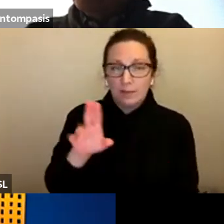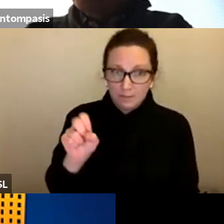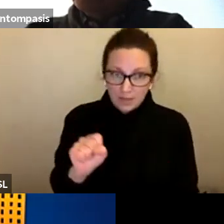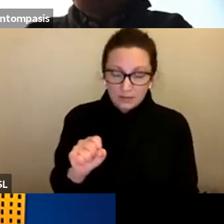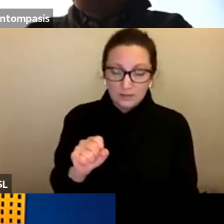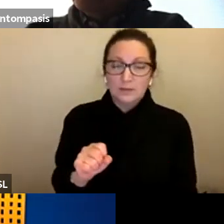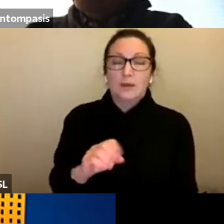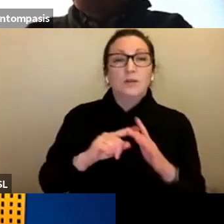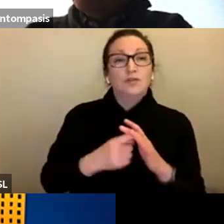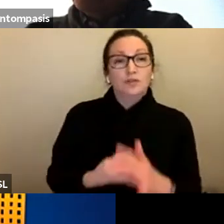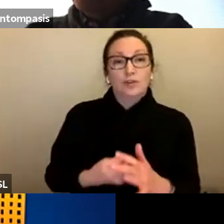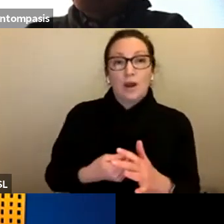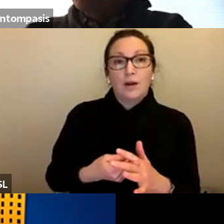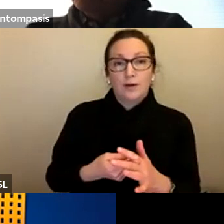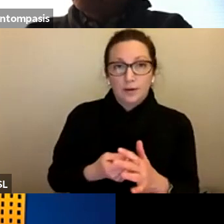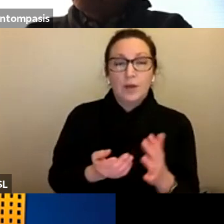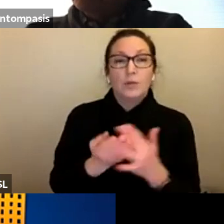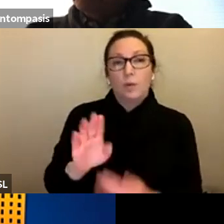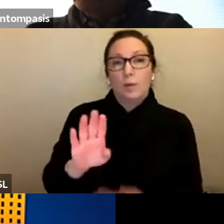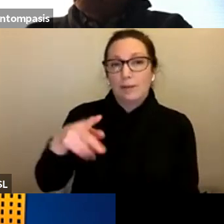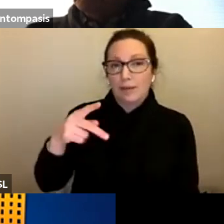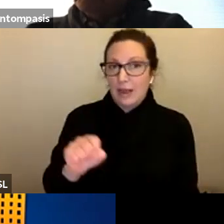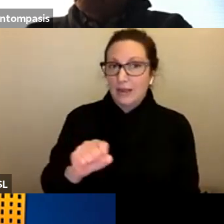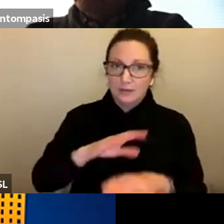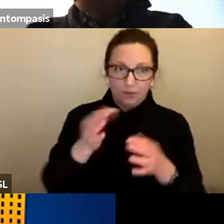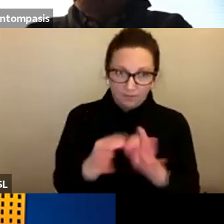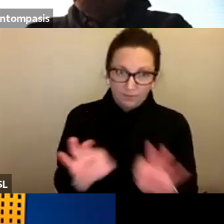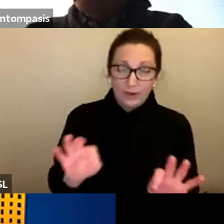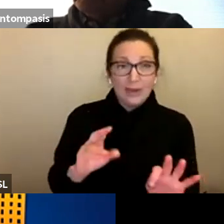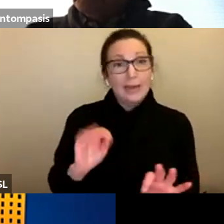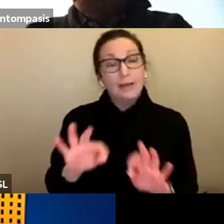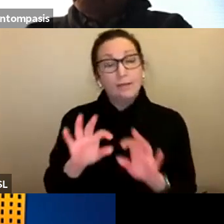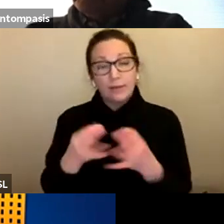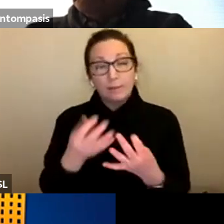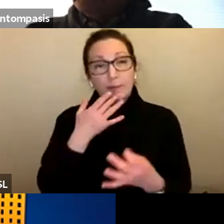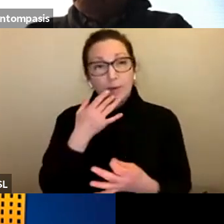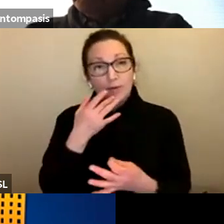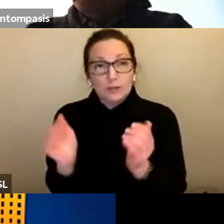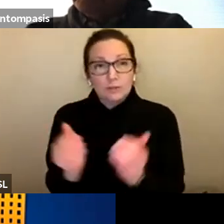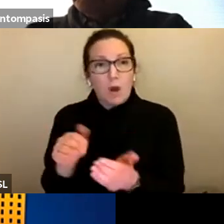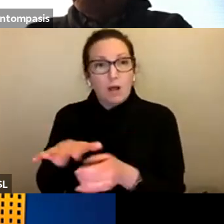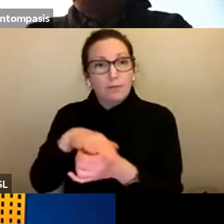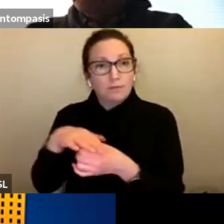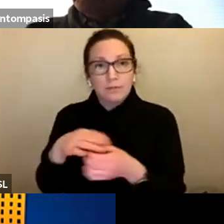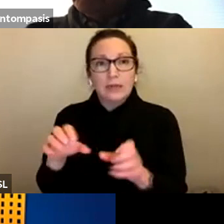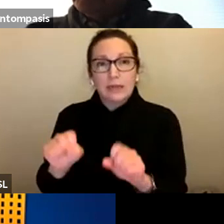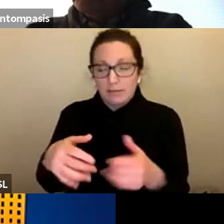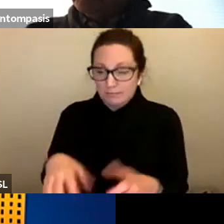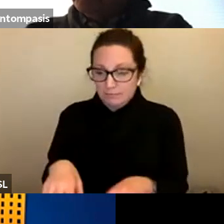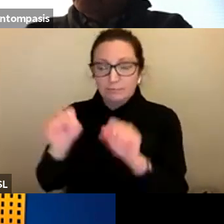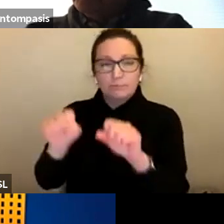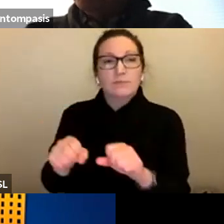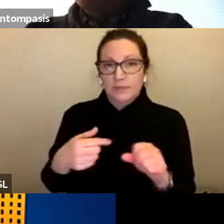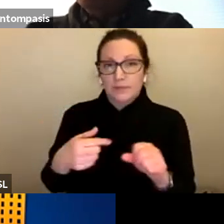exam administration through BPS at no cost. Families who want to take it in a smaller setting will pay to do so. I'll stop for now because I've probably run